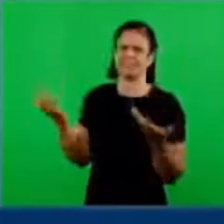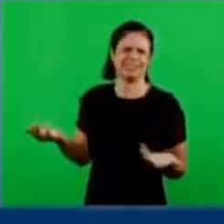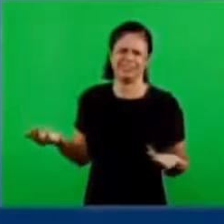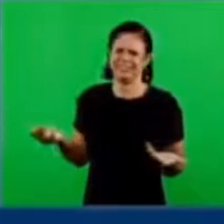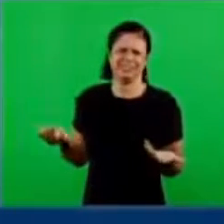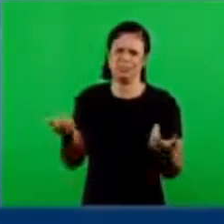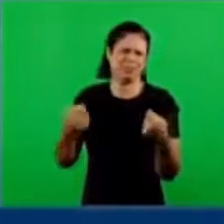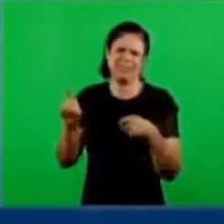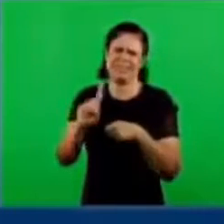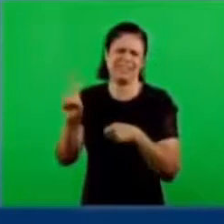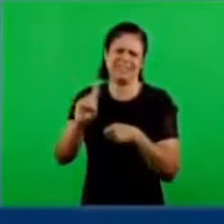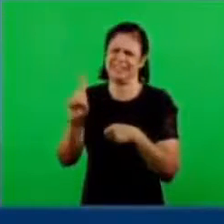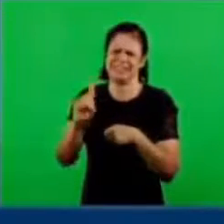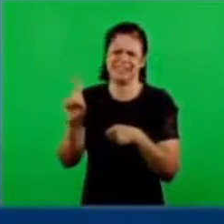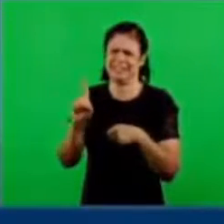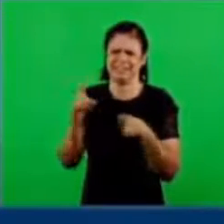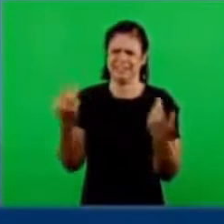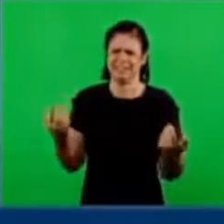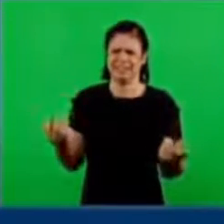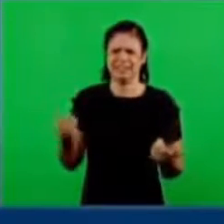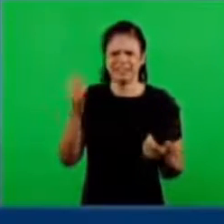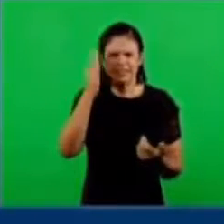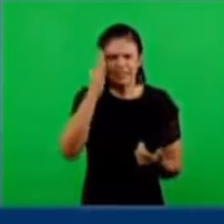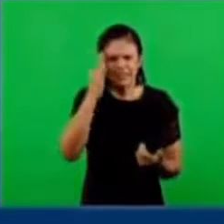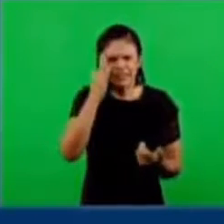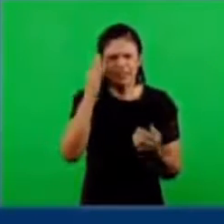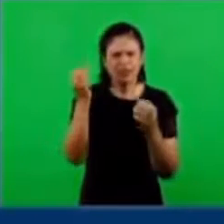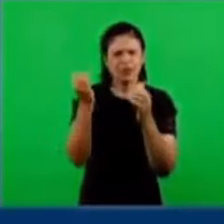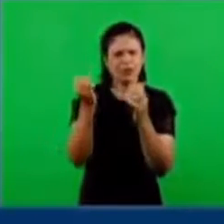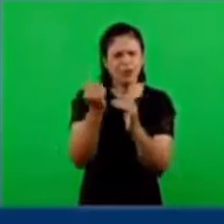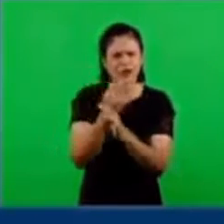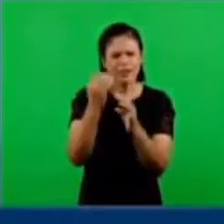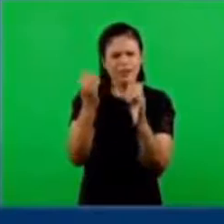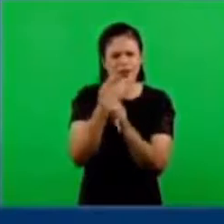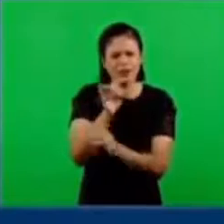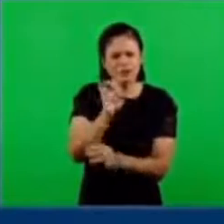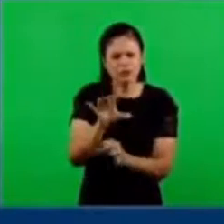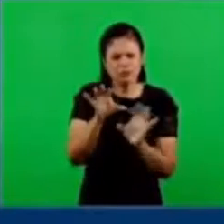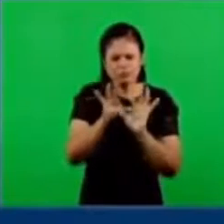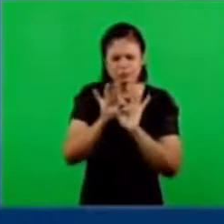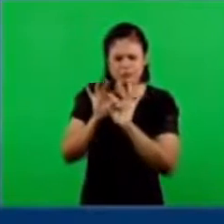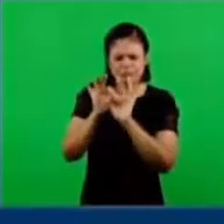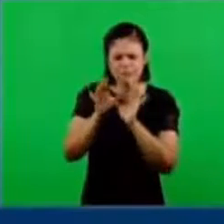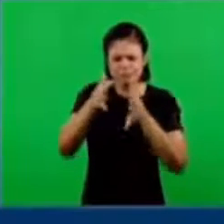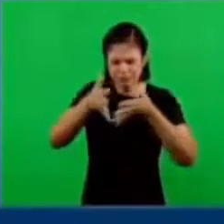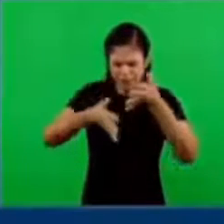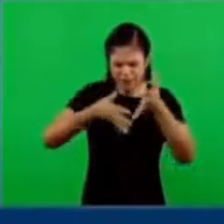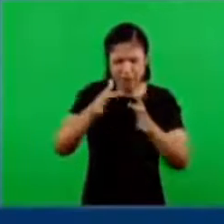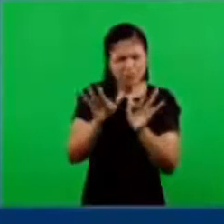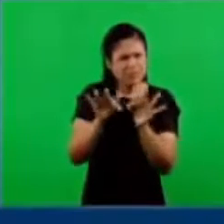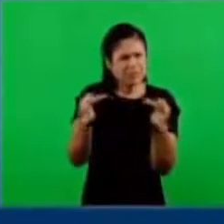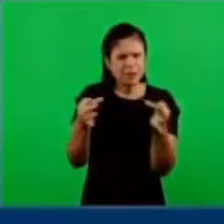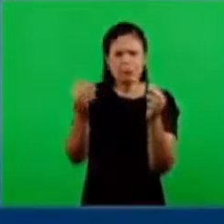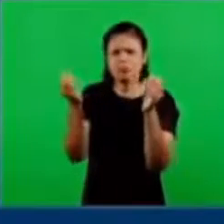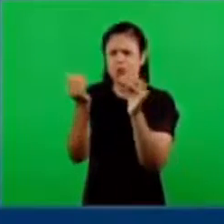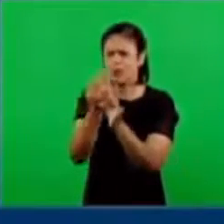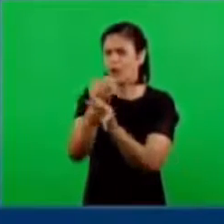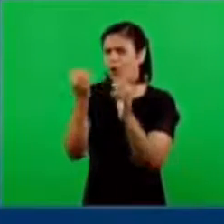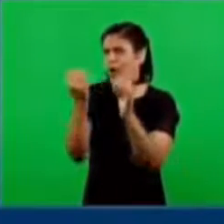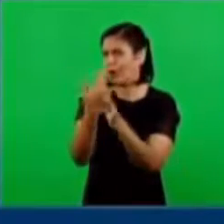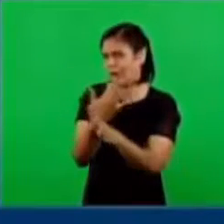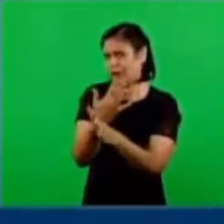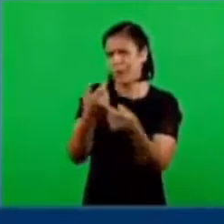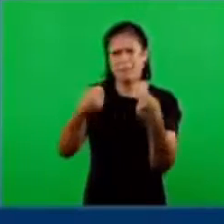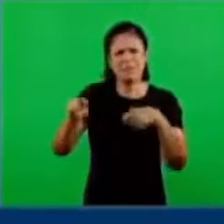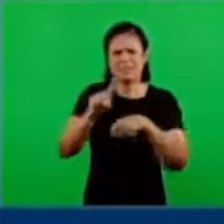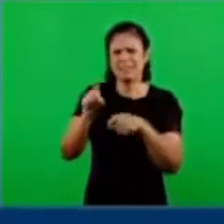demonstration. So I'm going to clap for the Lord Jesus. This is an external demonstration. I'm doing a glorification to the Lord as a fruit of